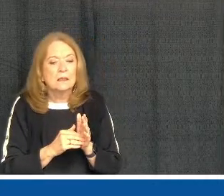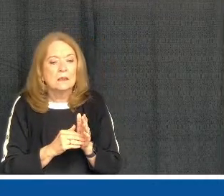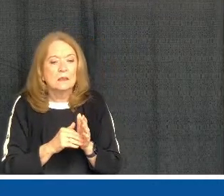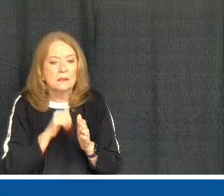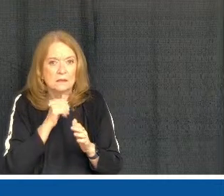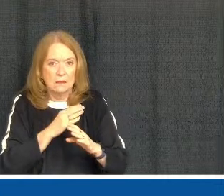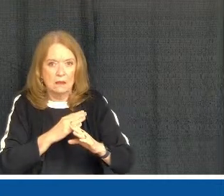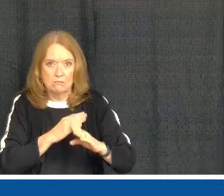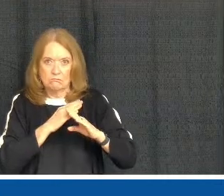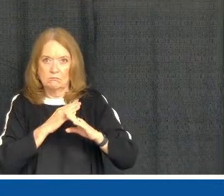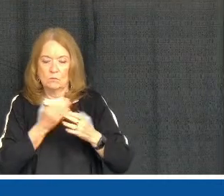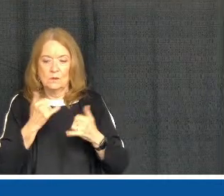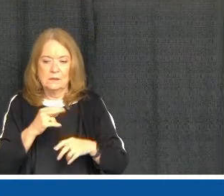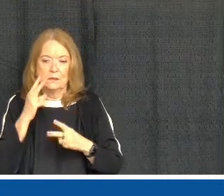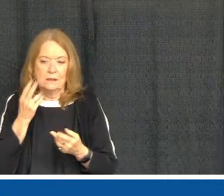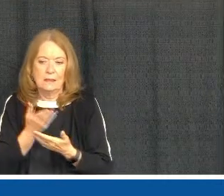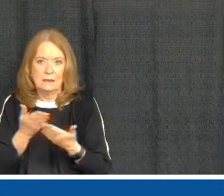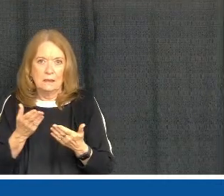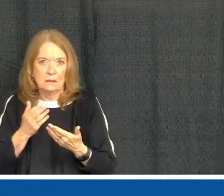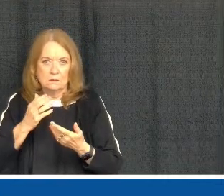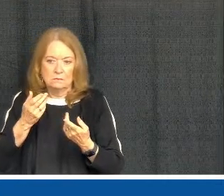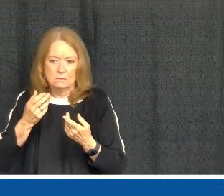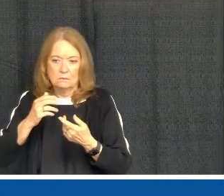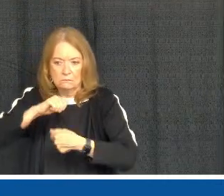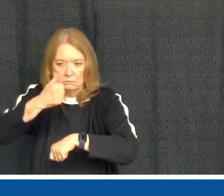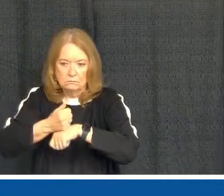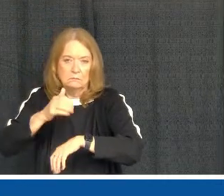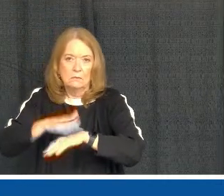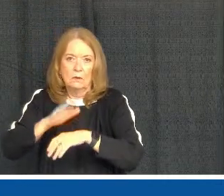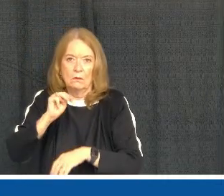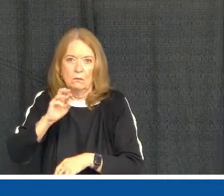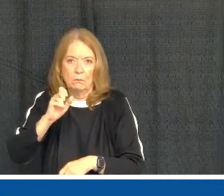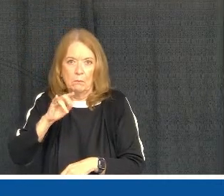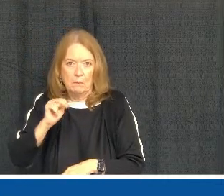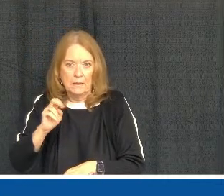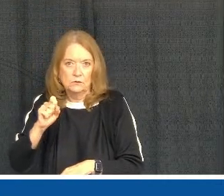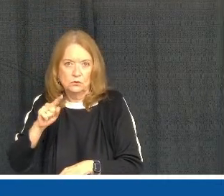We've continued to see stuff come along there on Madison Street.